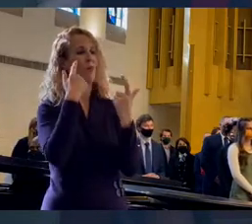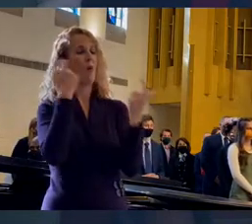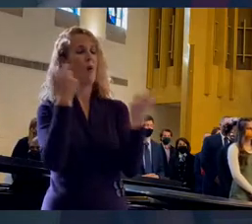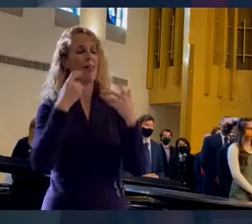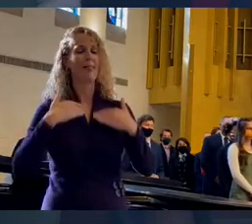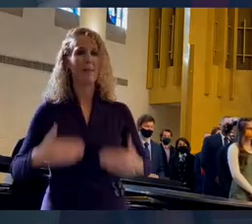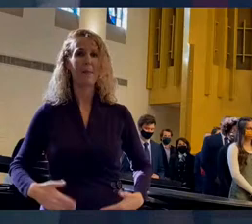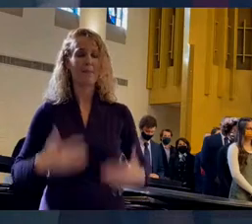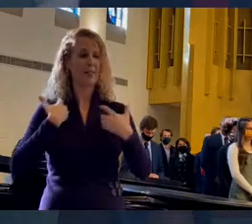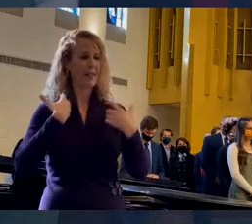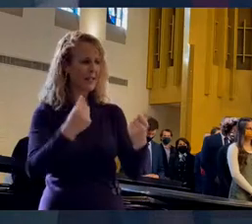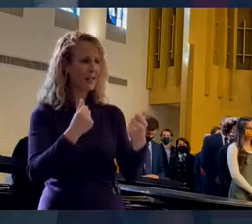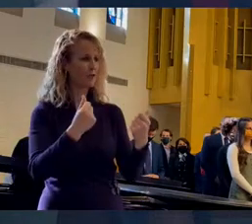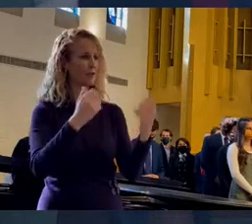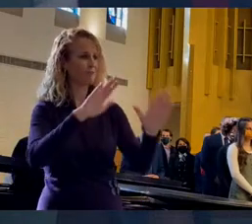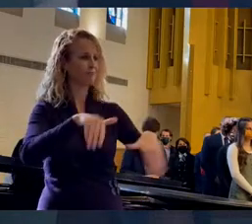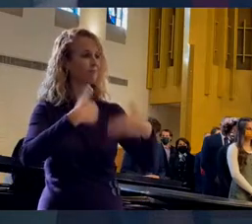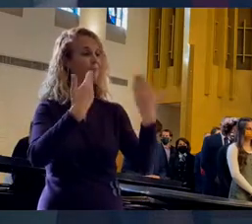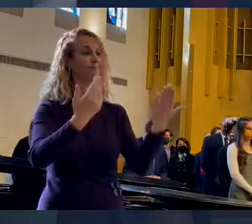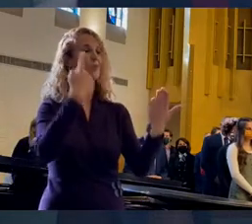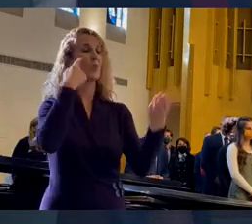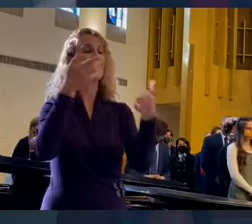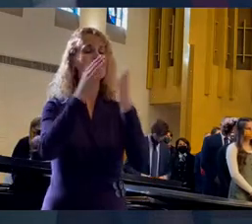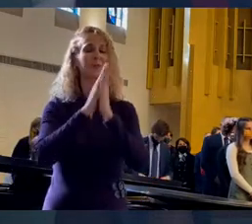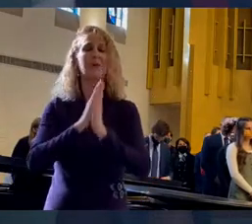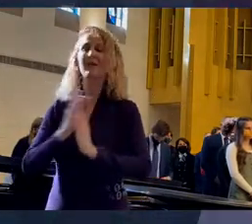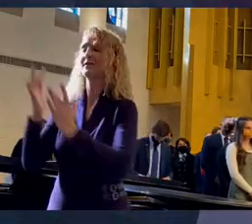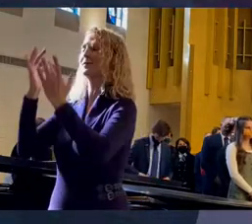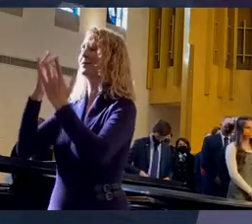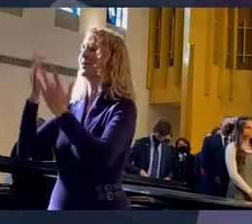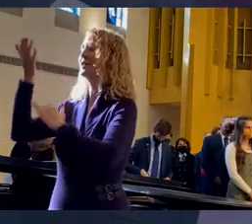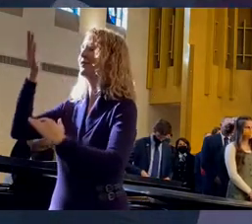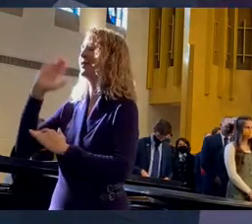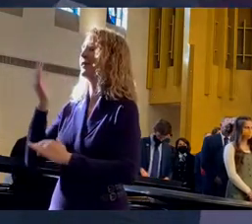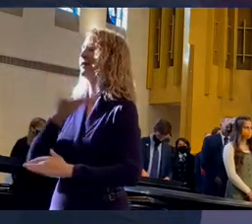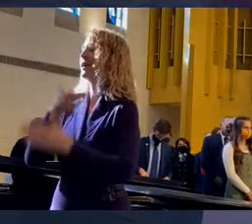and restoration for all that we meet. We pray.